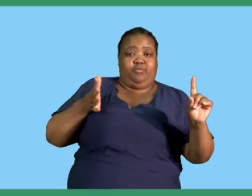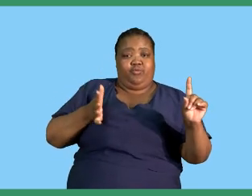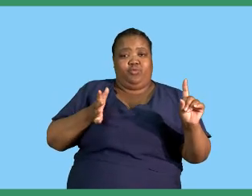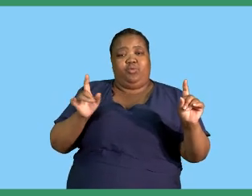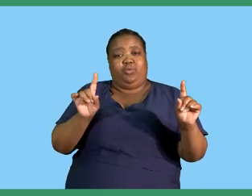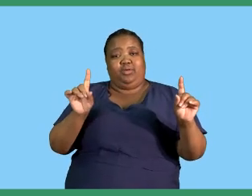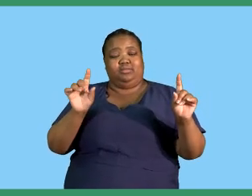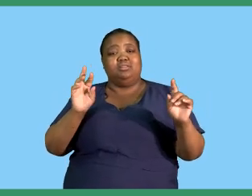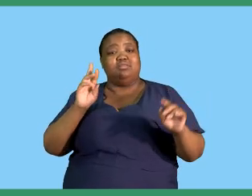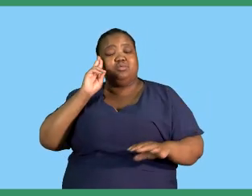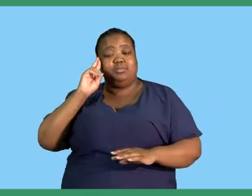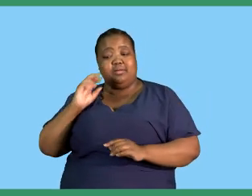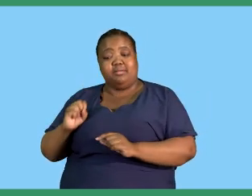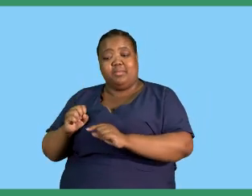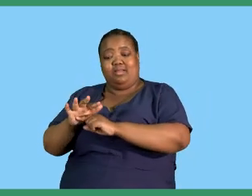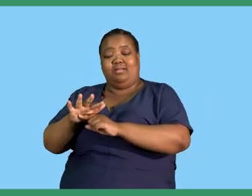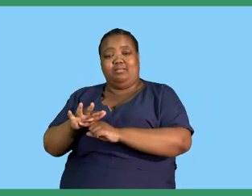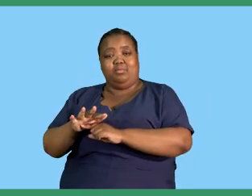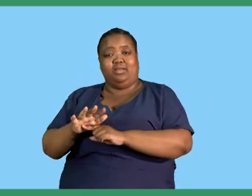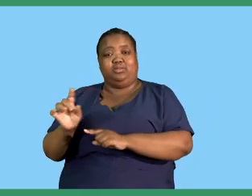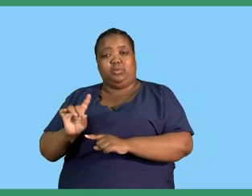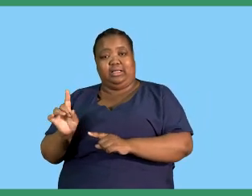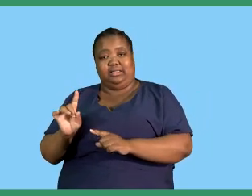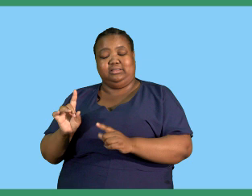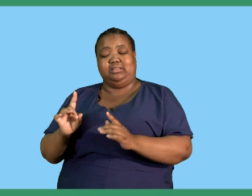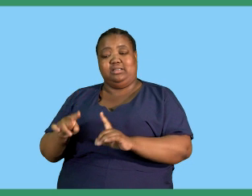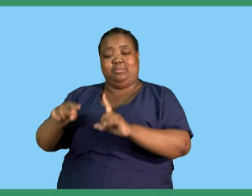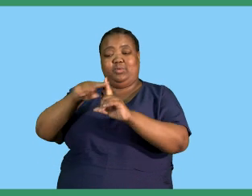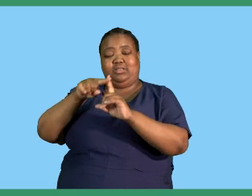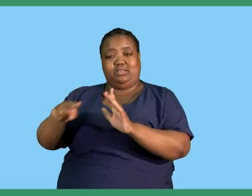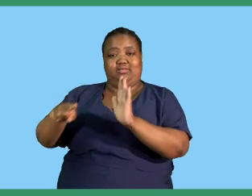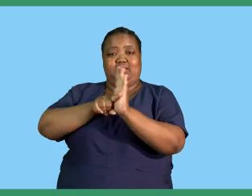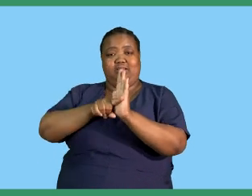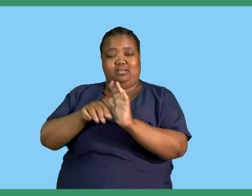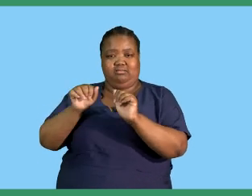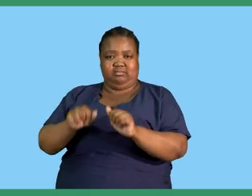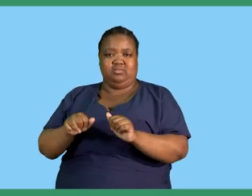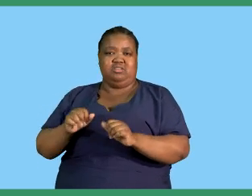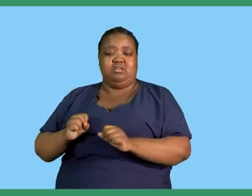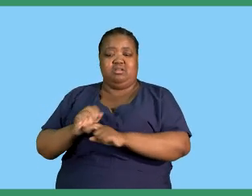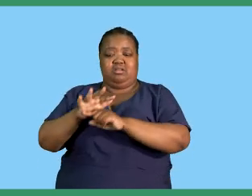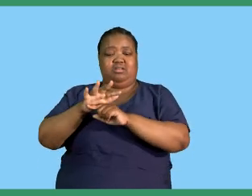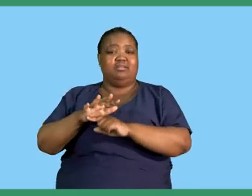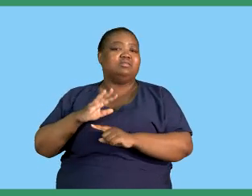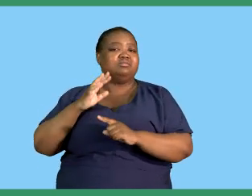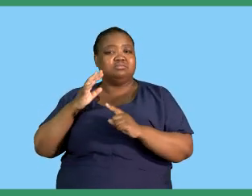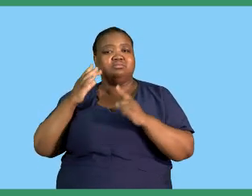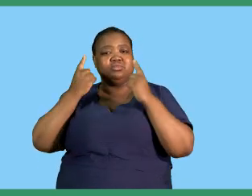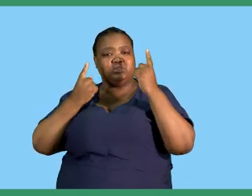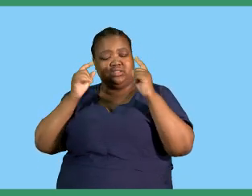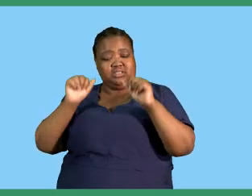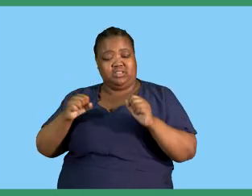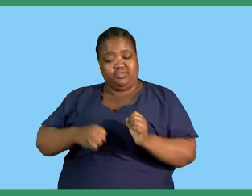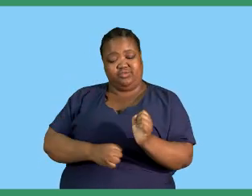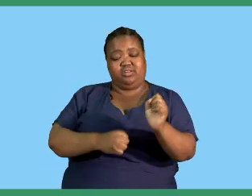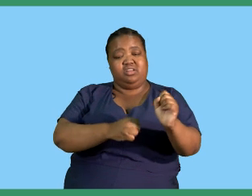what? It's the positives and the negatives. Consider the impact of the strategic implementation